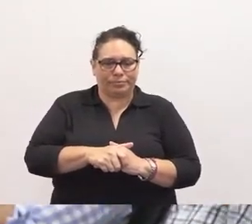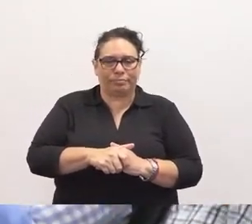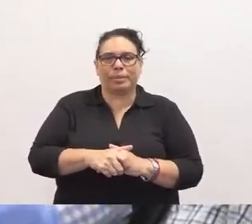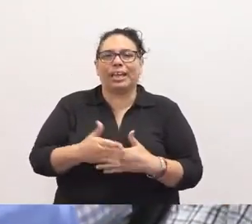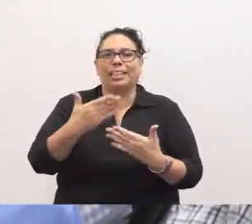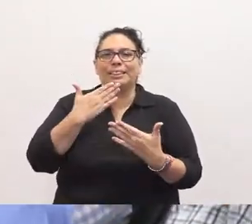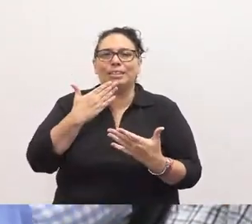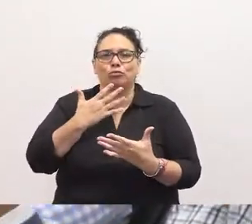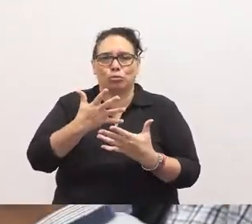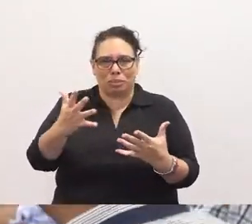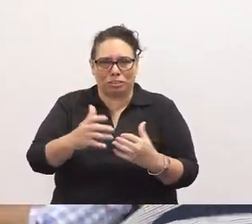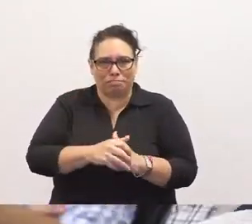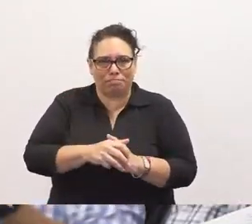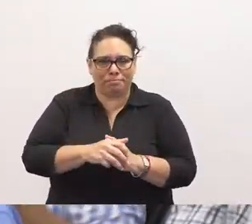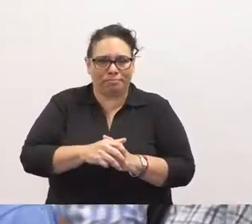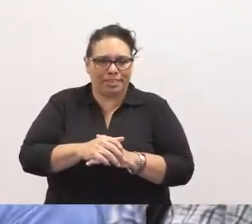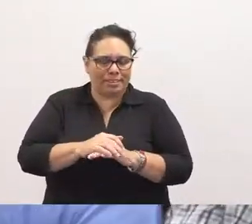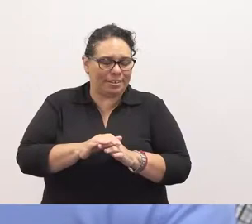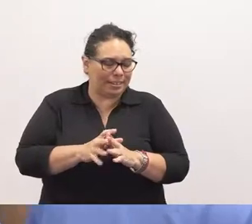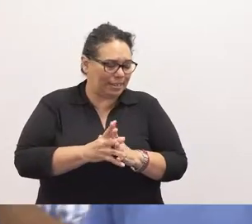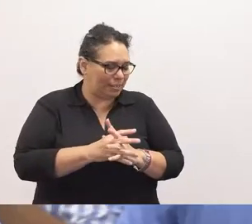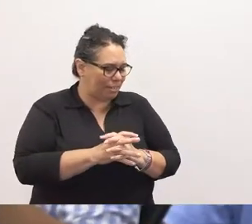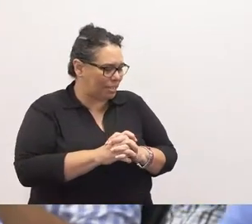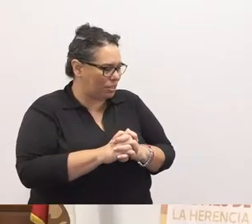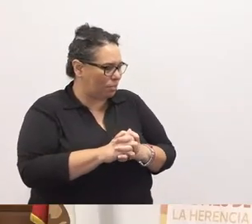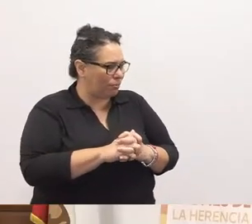Thank you so much.